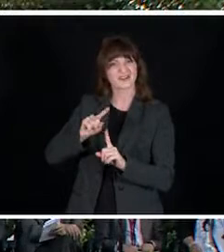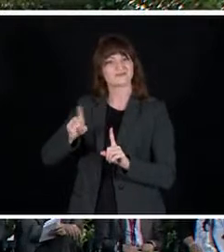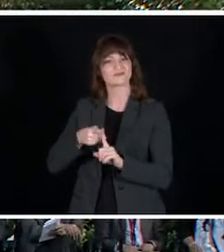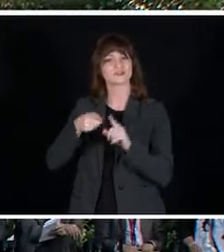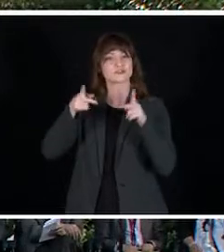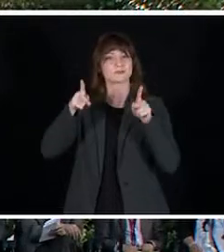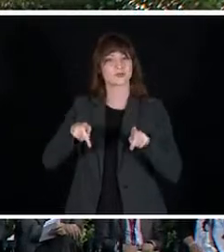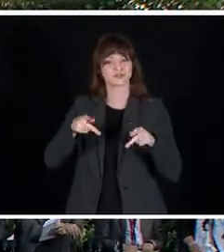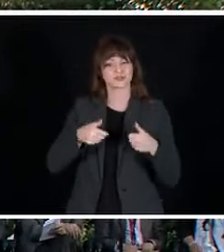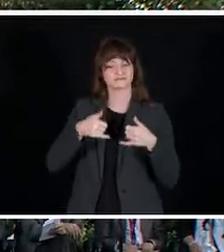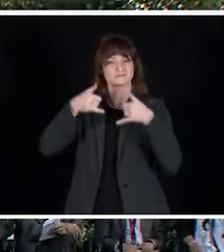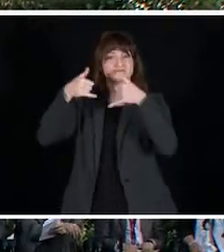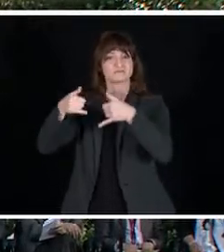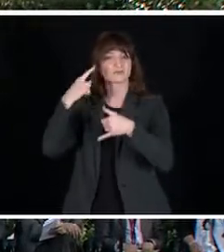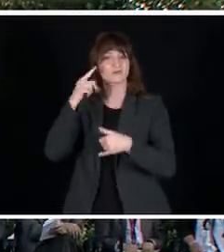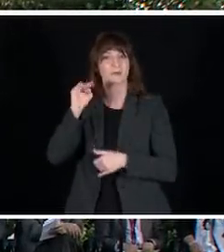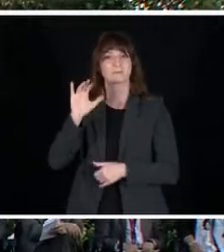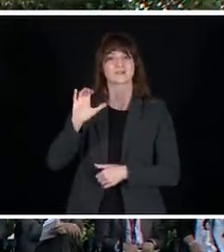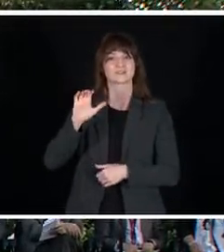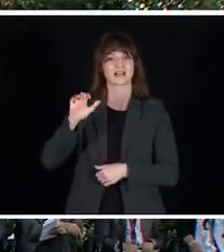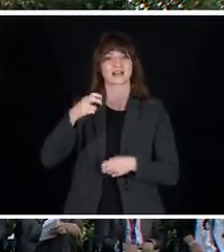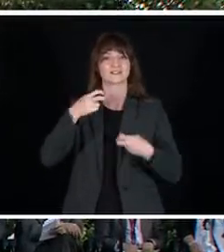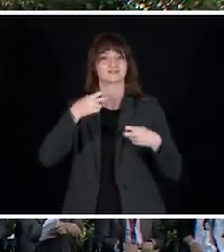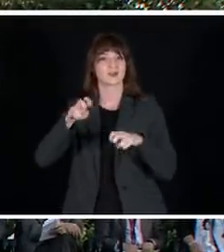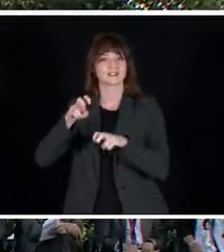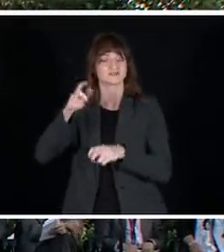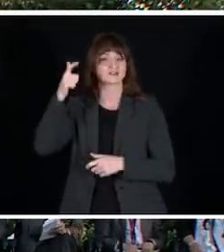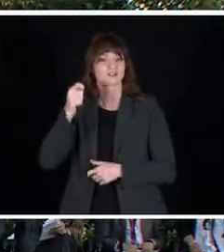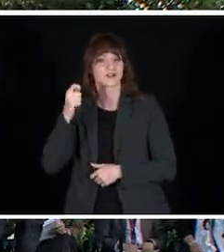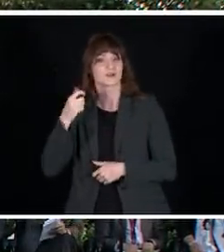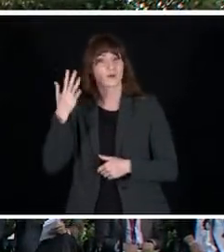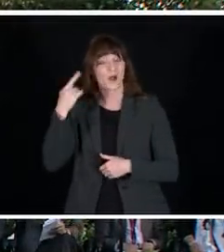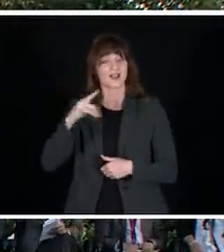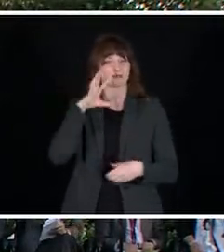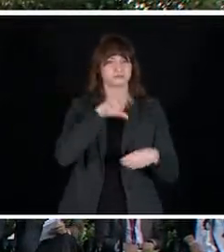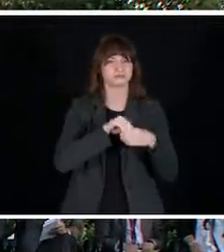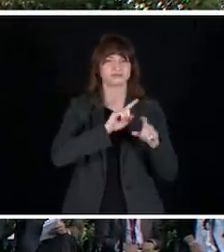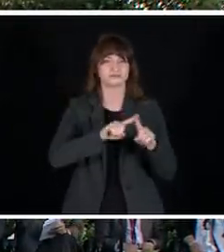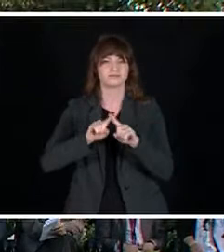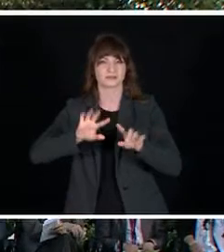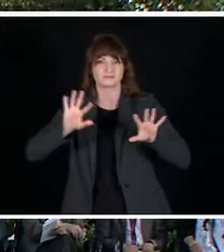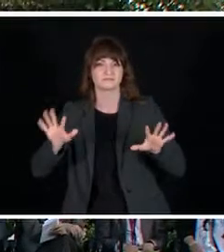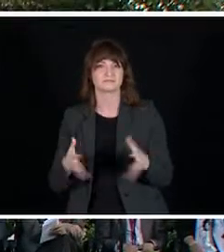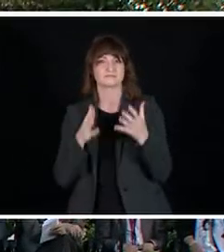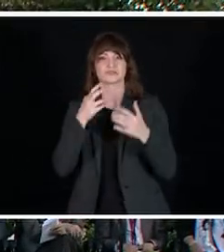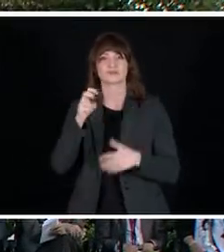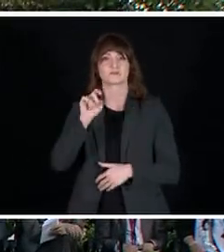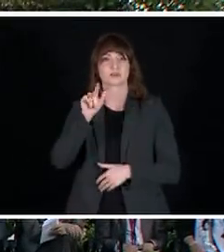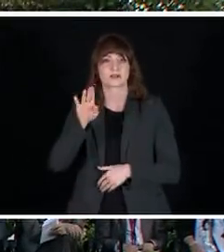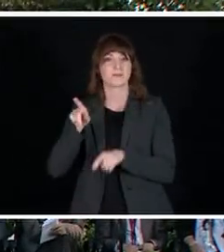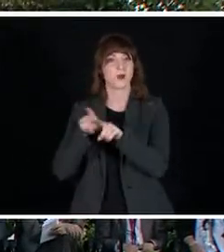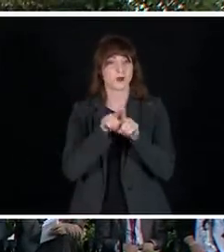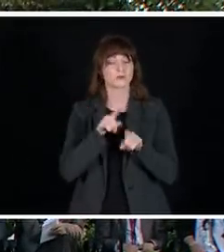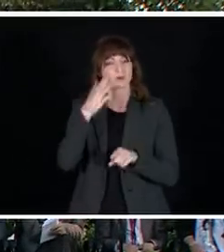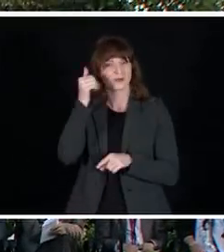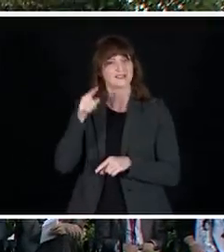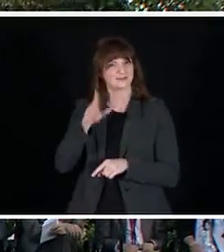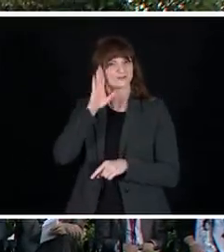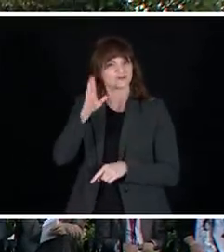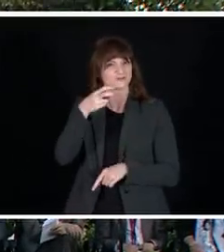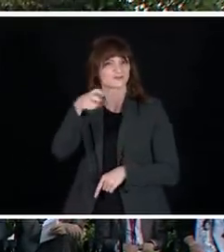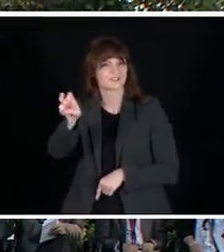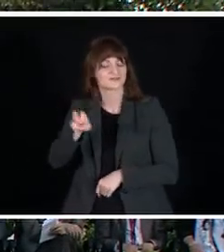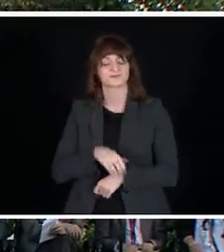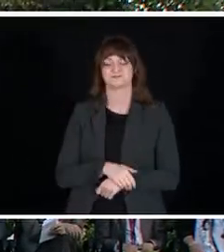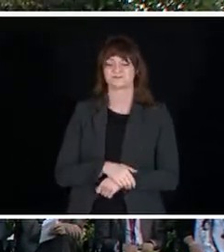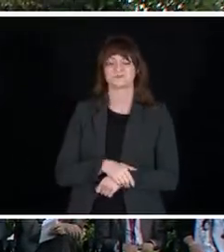Mount Transfer Scholarship for his great involvement and contributions to the Transfer Club, as well as for his promise to transfer. During his time